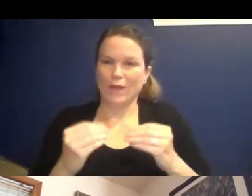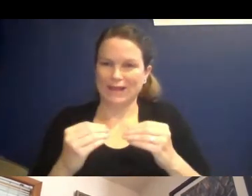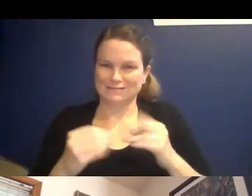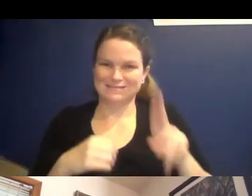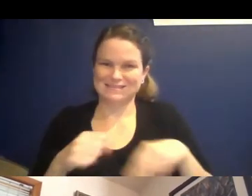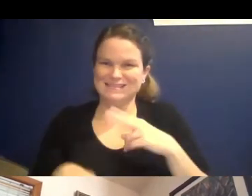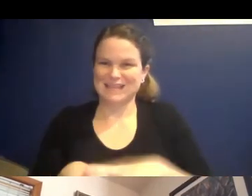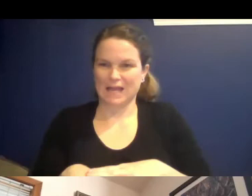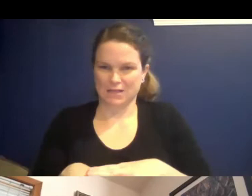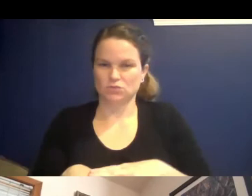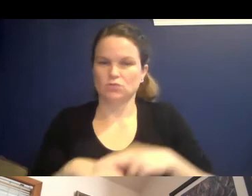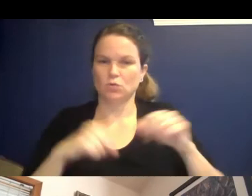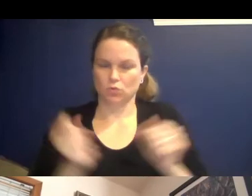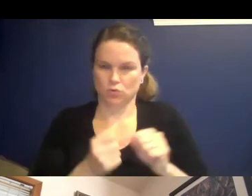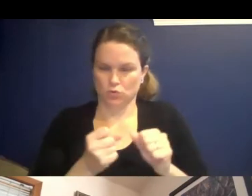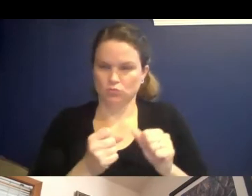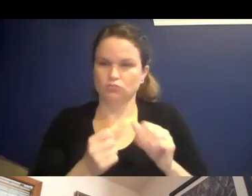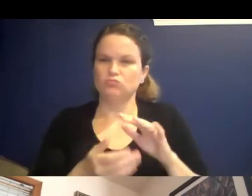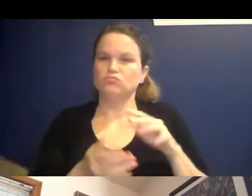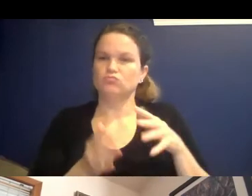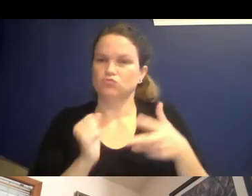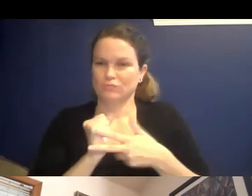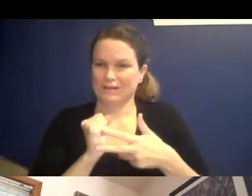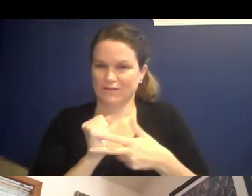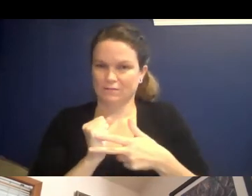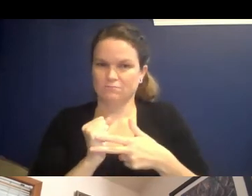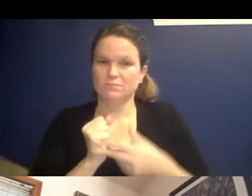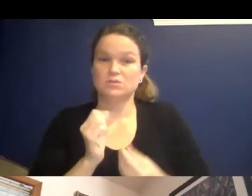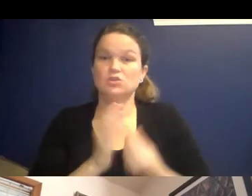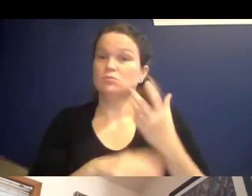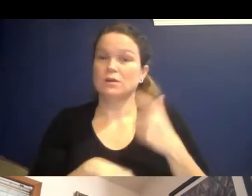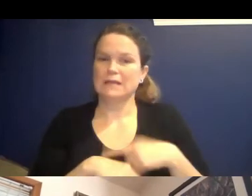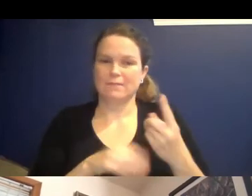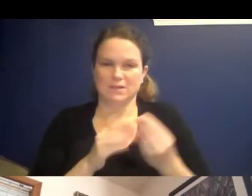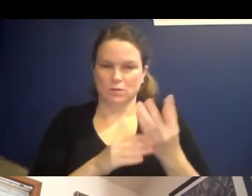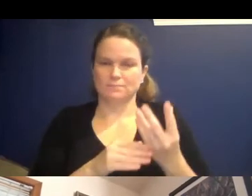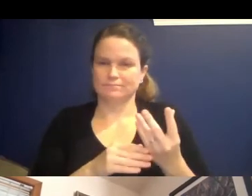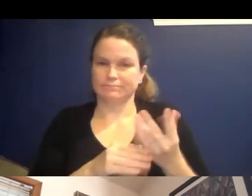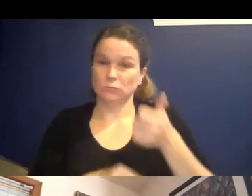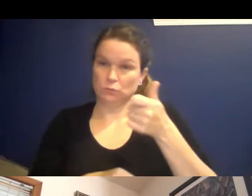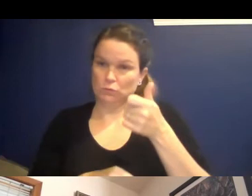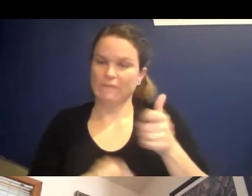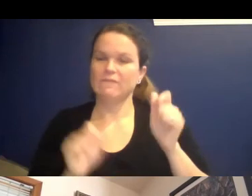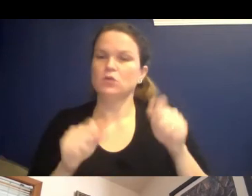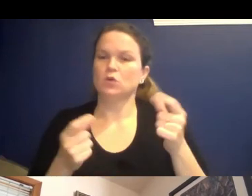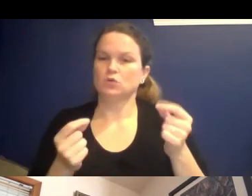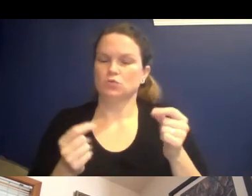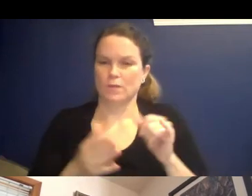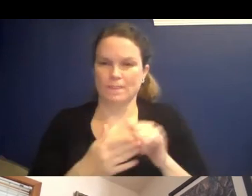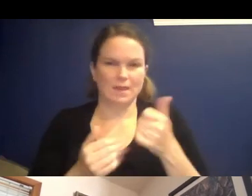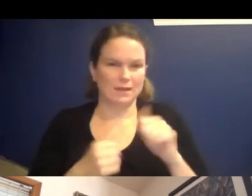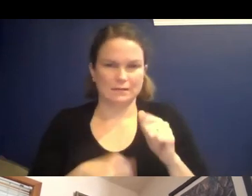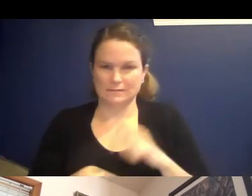cold stratification, and then they would sprout in the spring. But you can plant milkweed at any